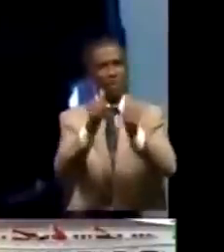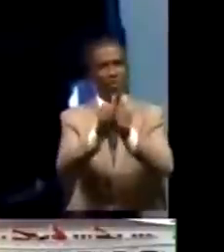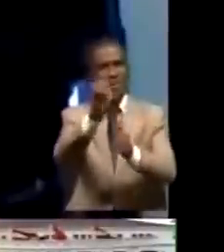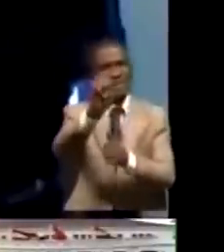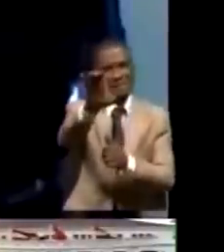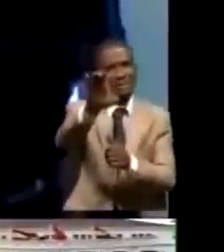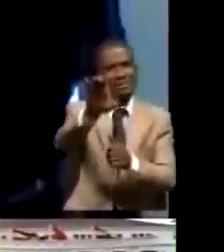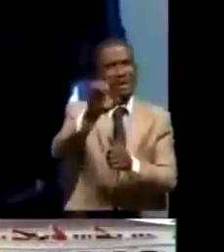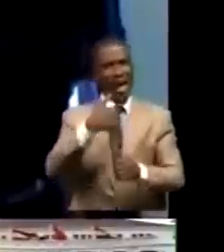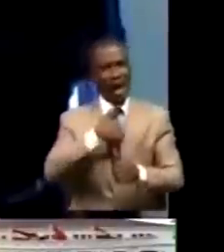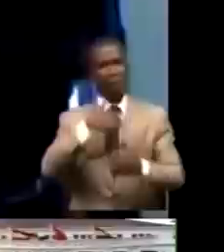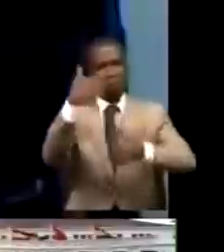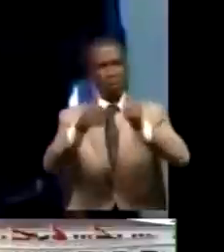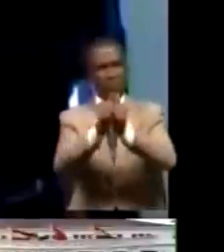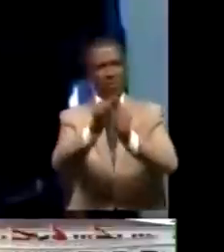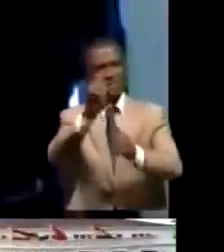The system was not working.